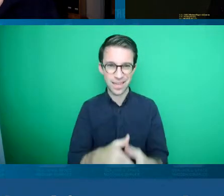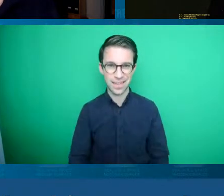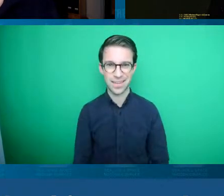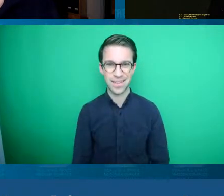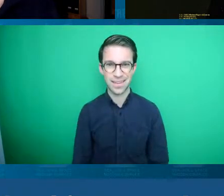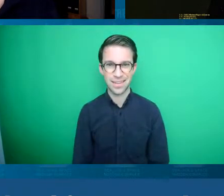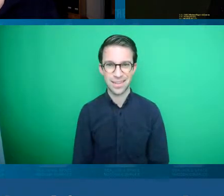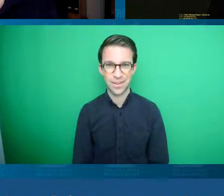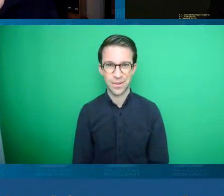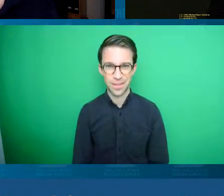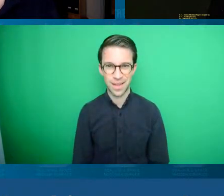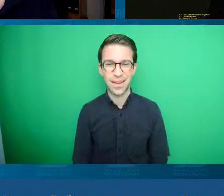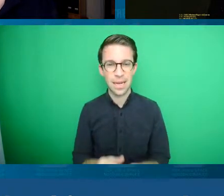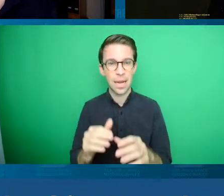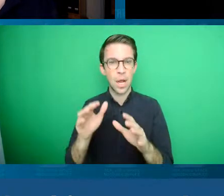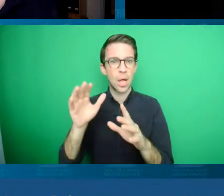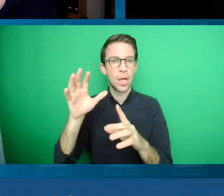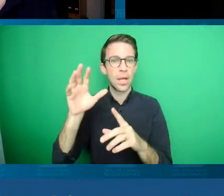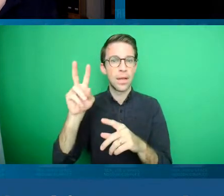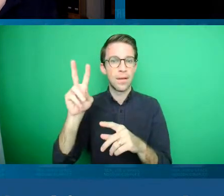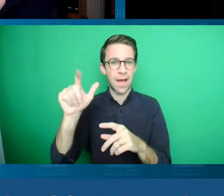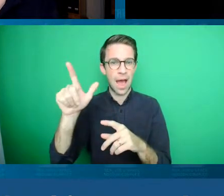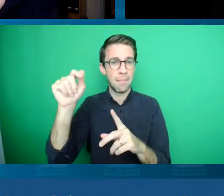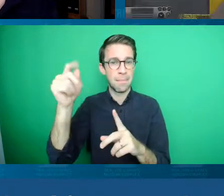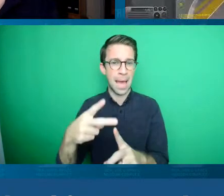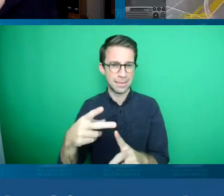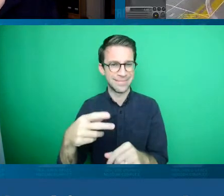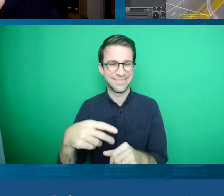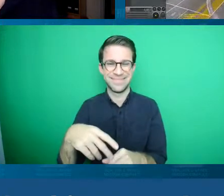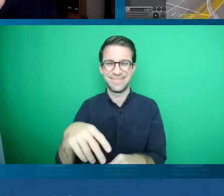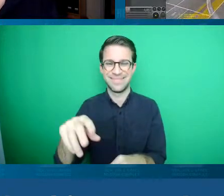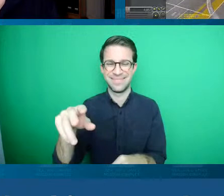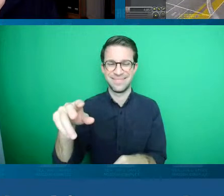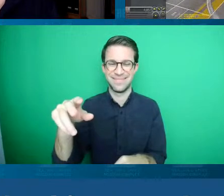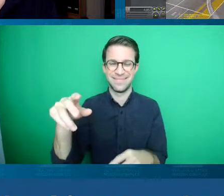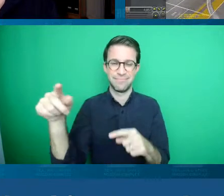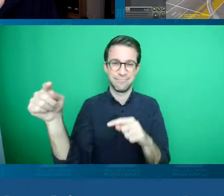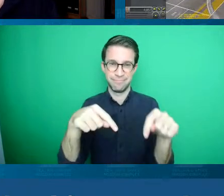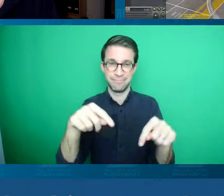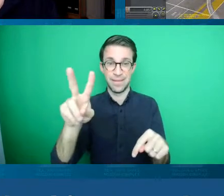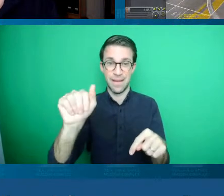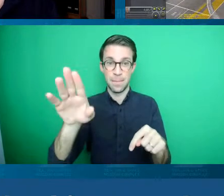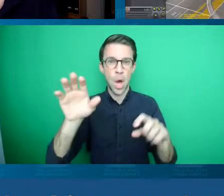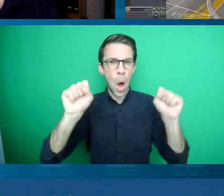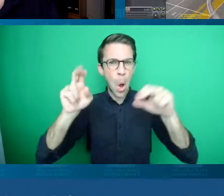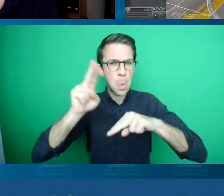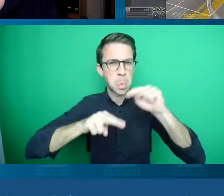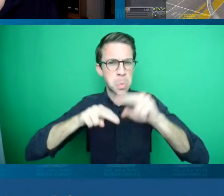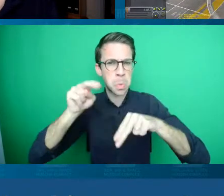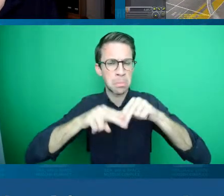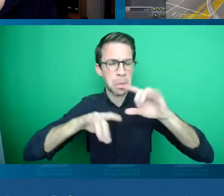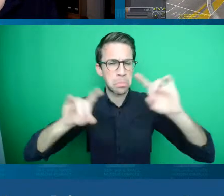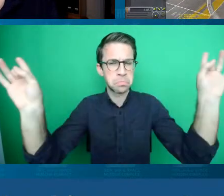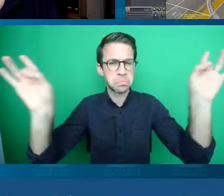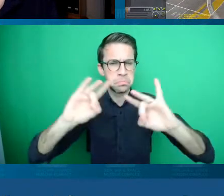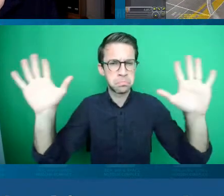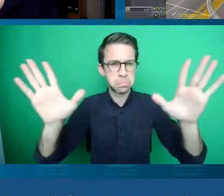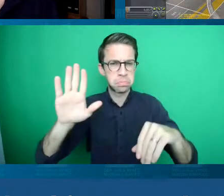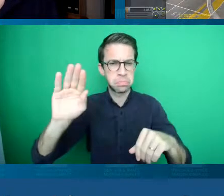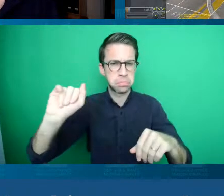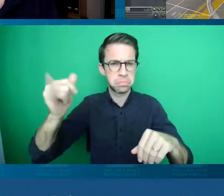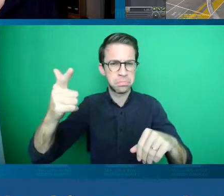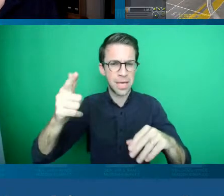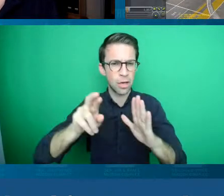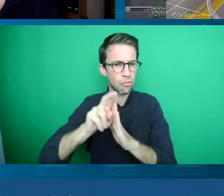going to safely recover Valentina, but we'll just go all the way back down to the VAB. And you can build some really big rockets in this game. Like, instead of,